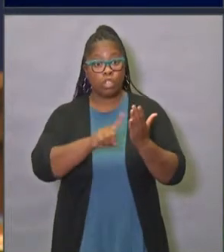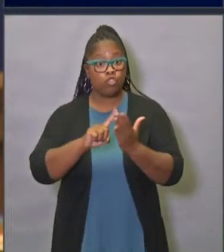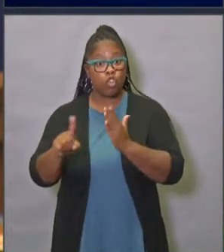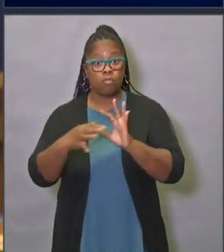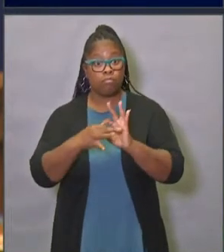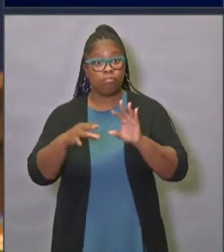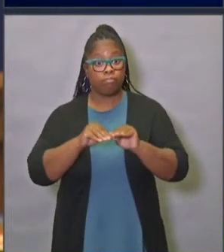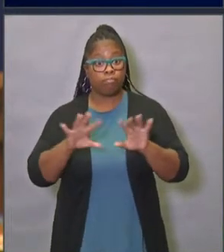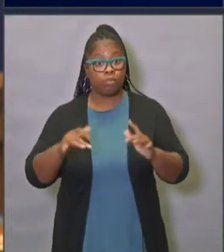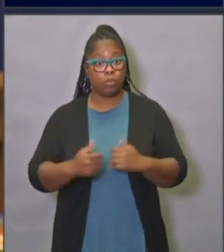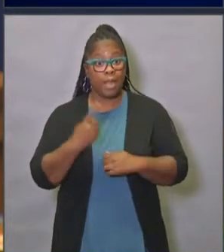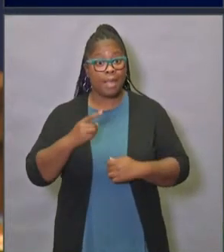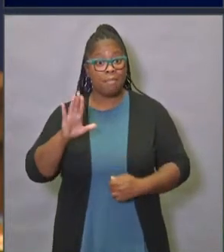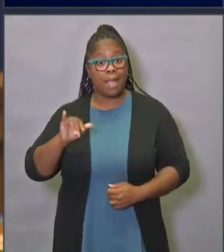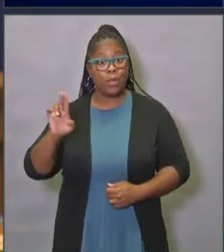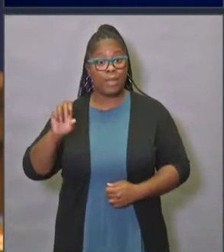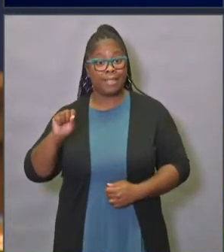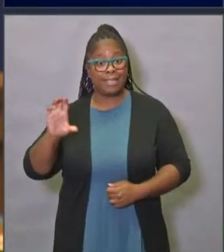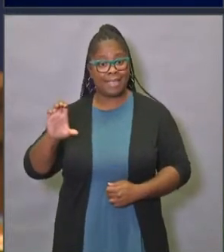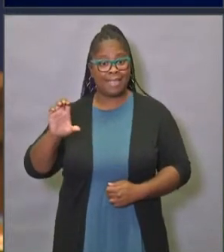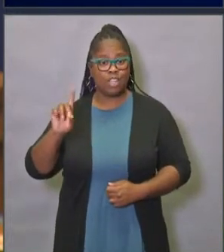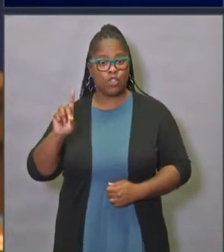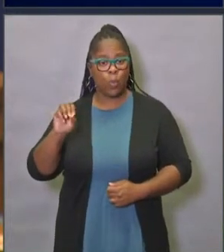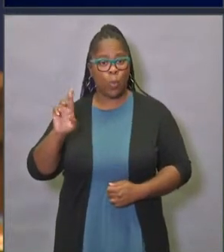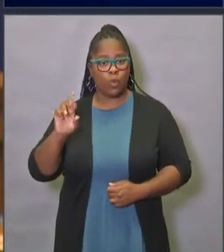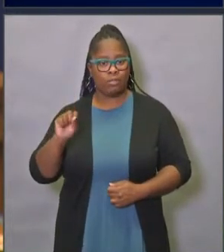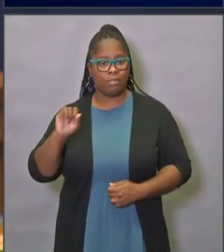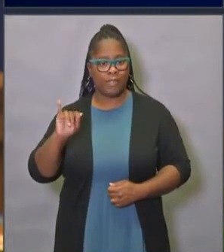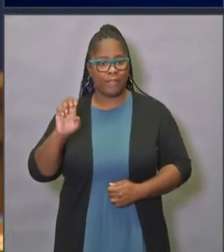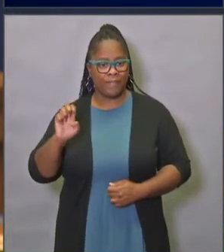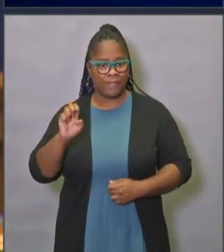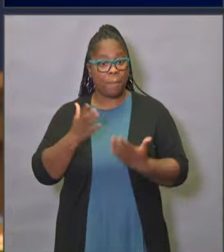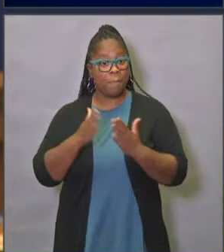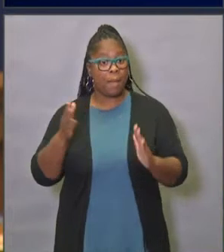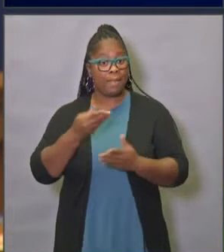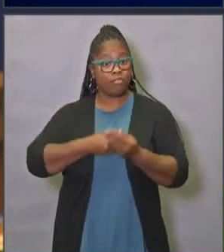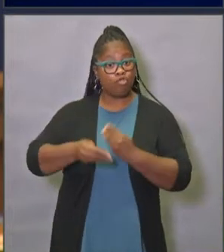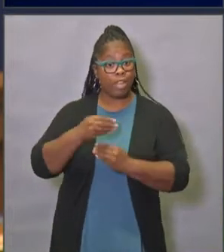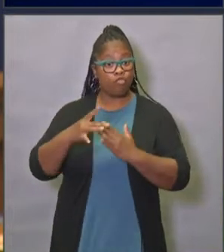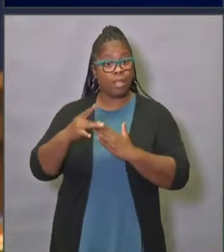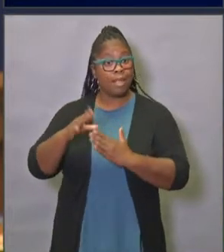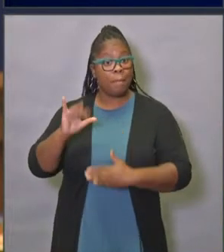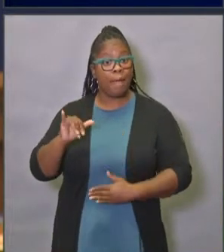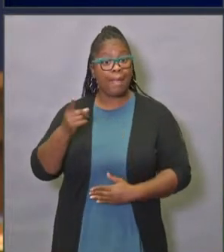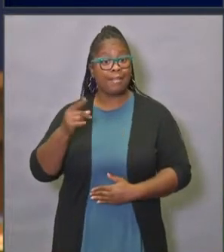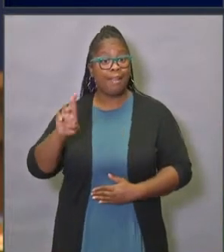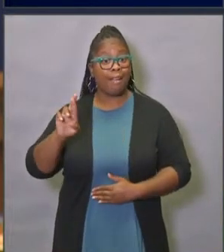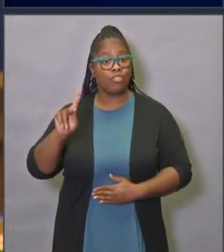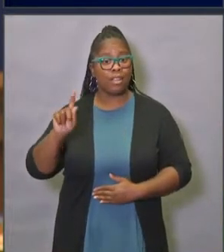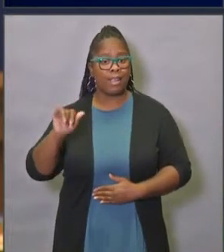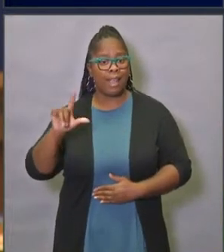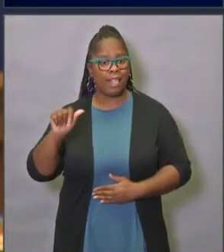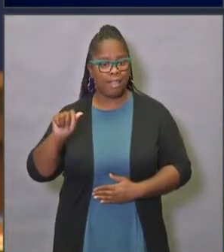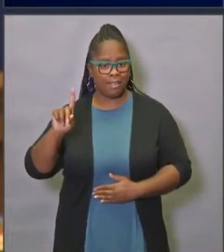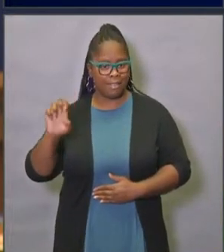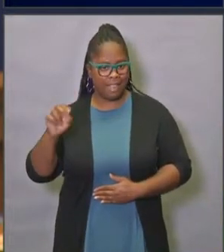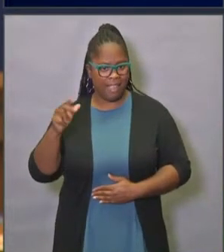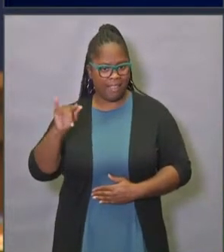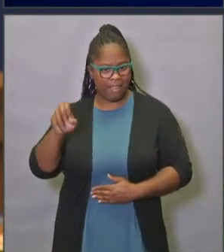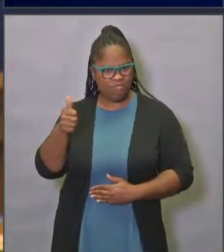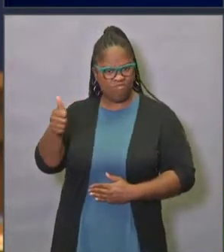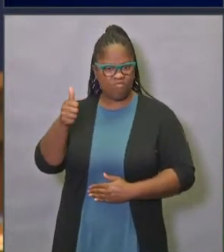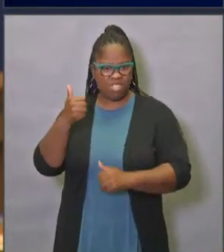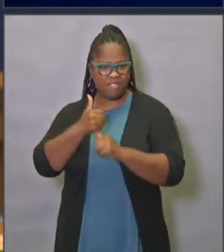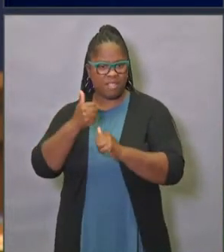released today by the USC Dornsife Public Exchange, led by Dr. Kayla DeHay, Assistant Professor of